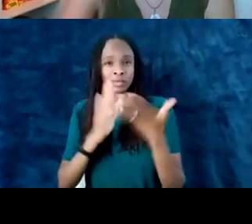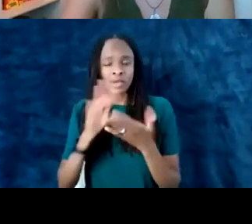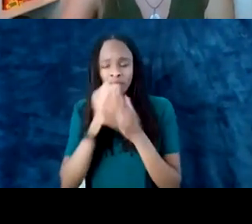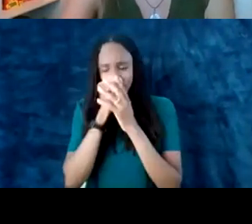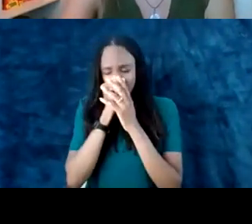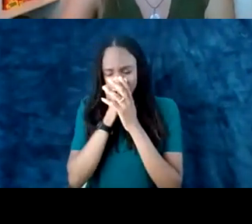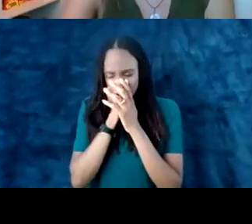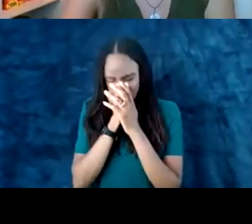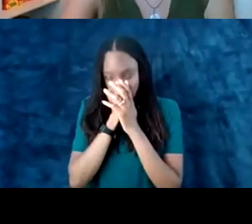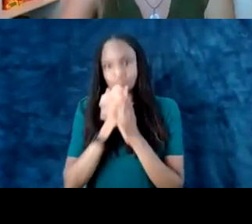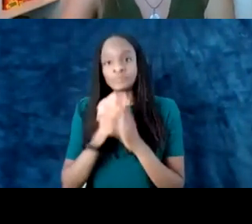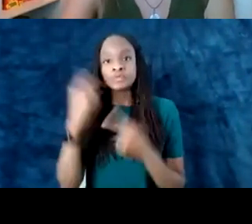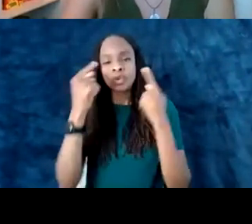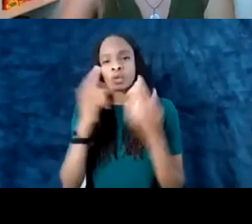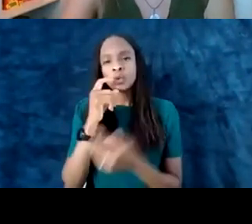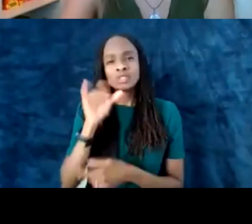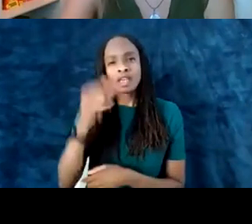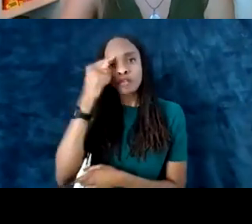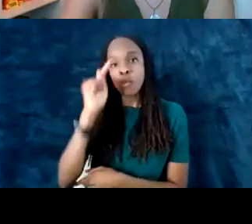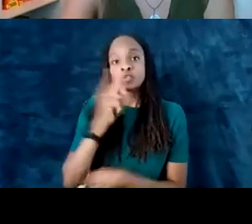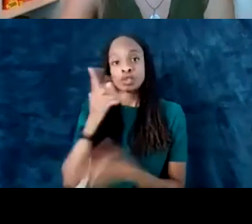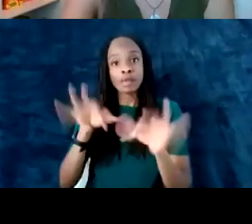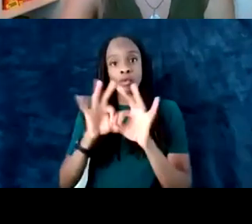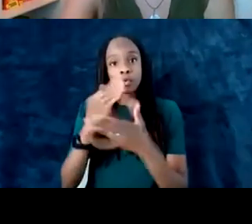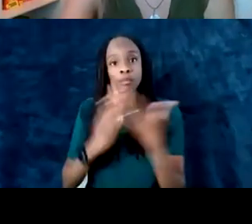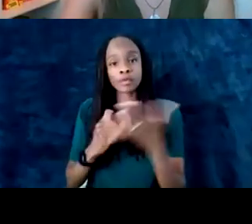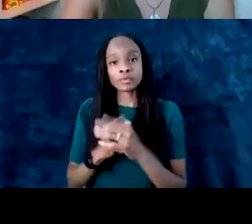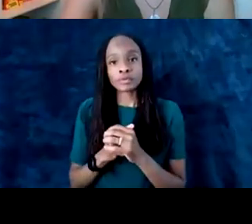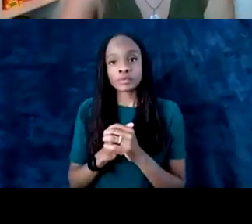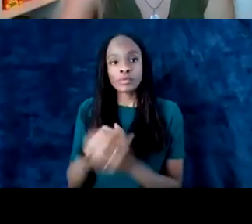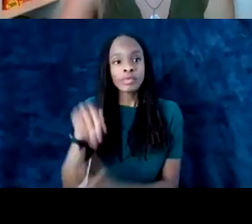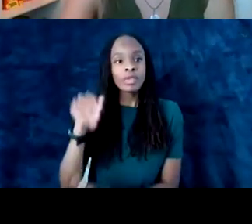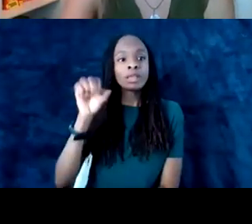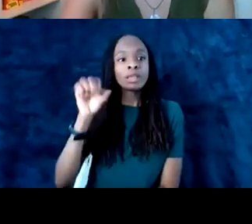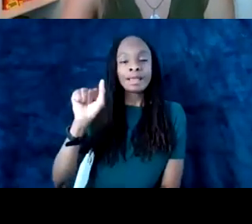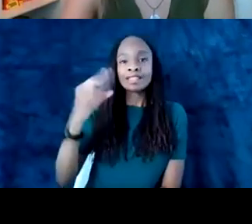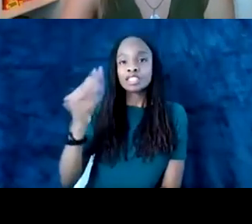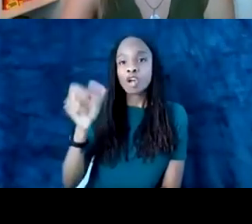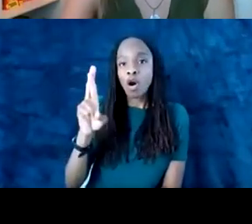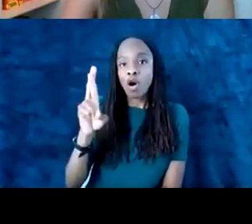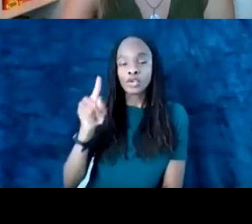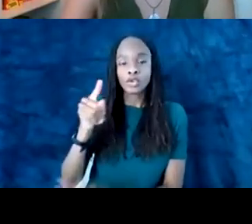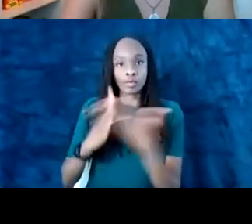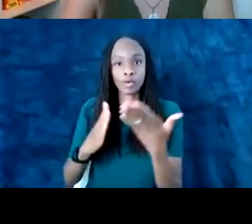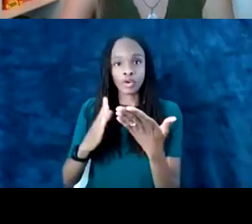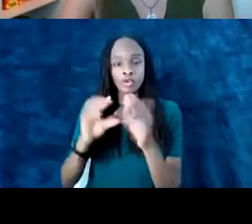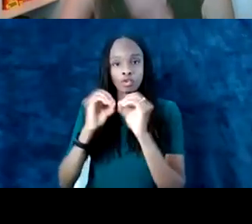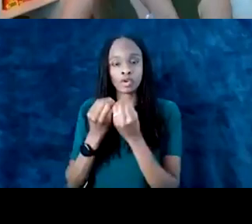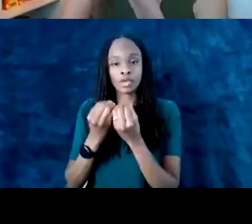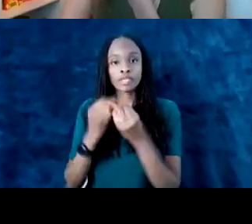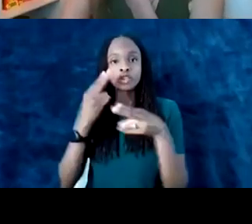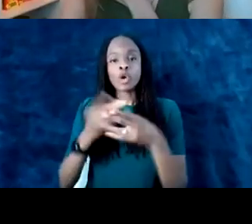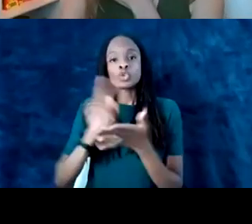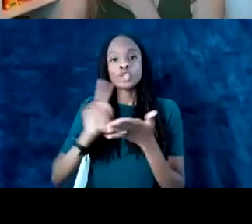because I think, you know, who it's directed toward is a very important piece of this. And Sahar, you know, you're part of an organization called Research Action Design.